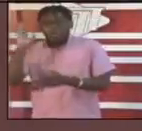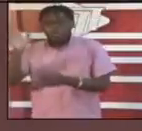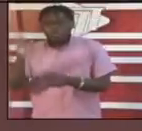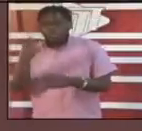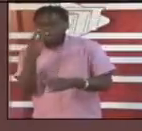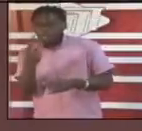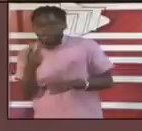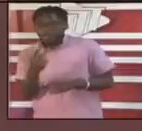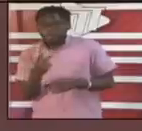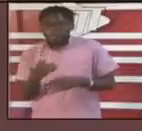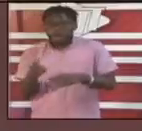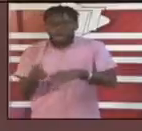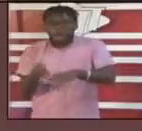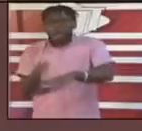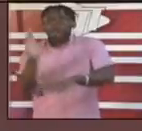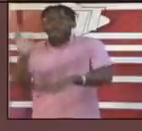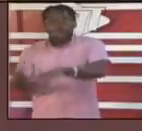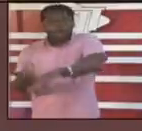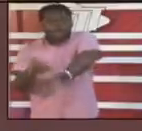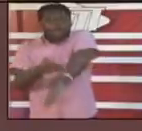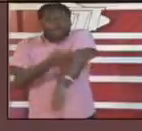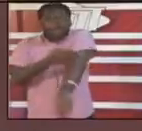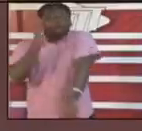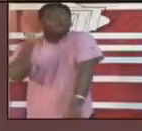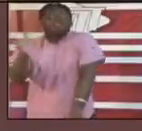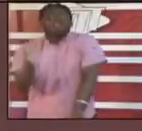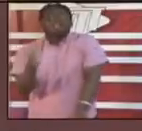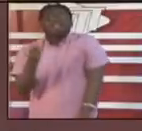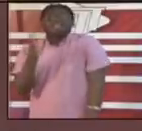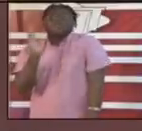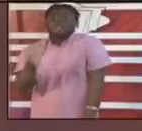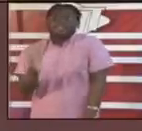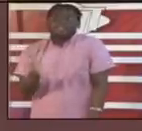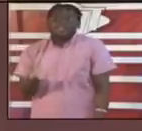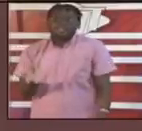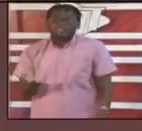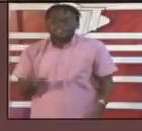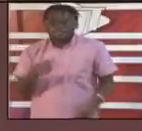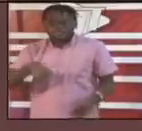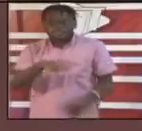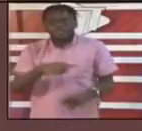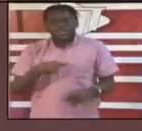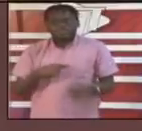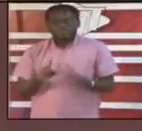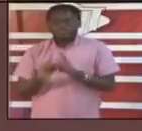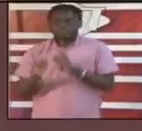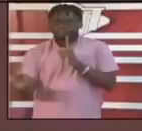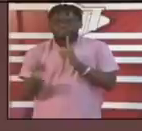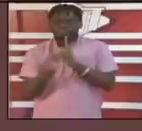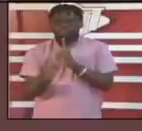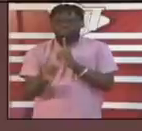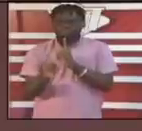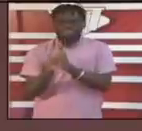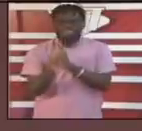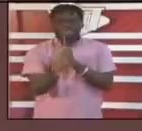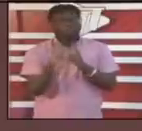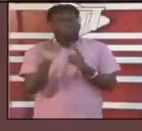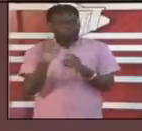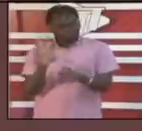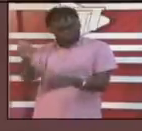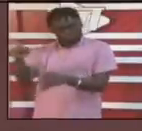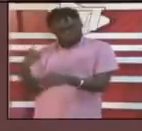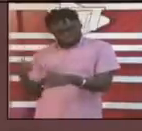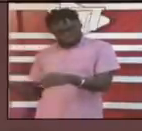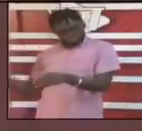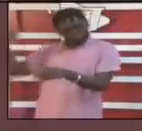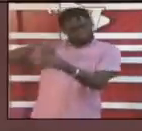in, I encourage you to get involved. Join the PTA. Be active in the